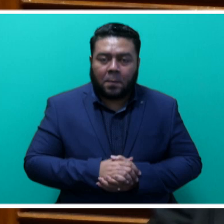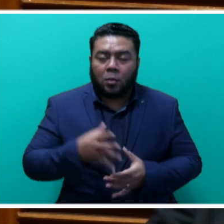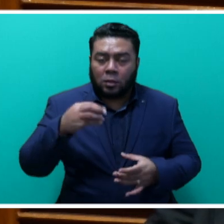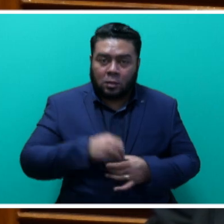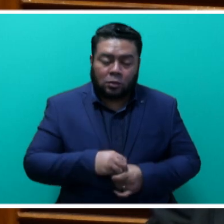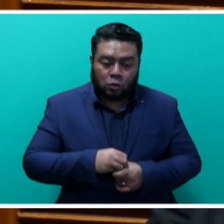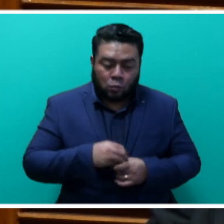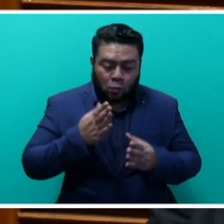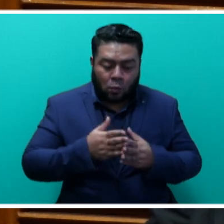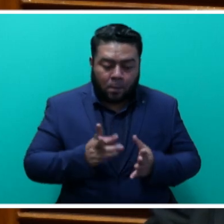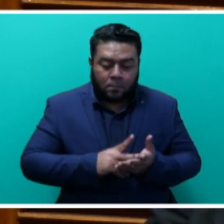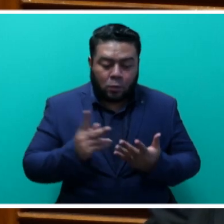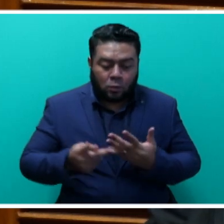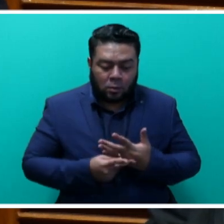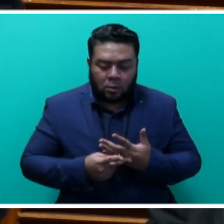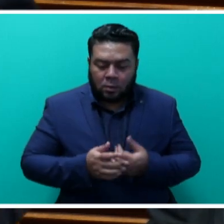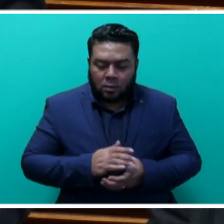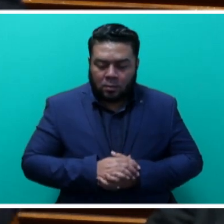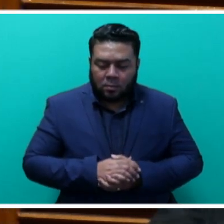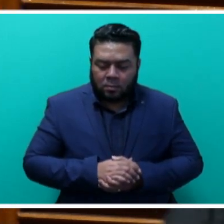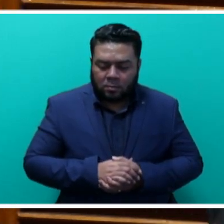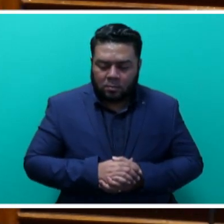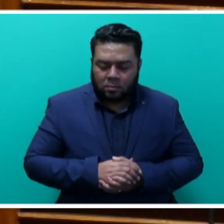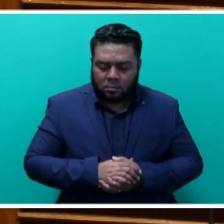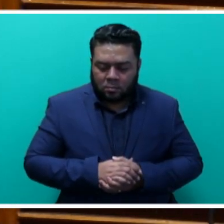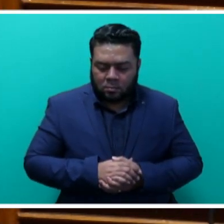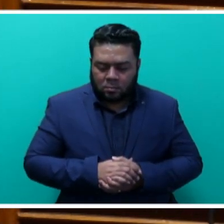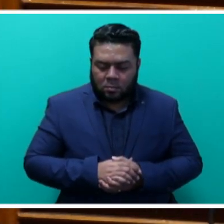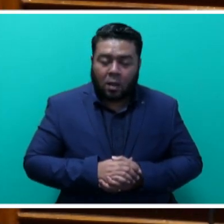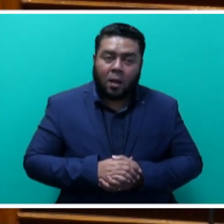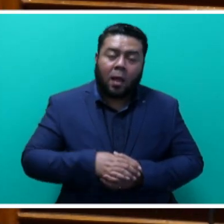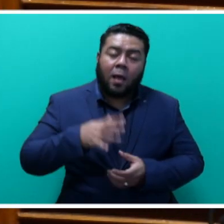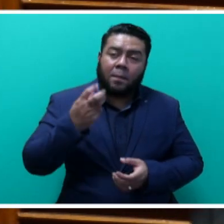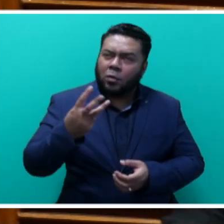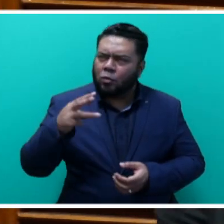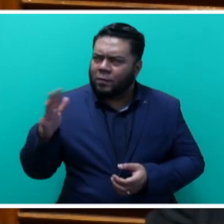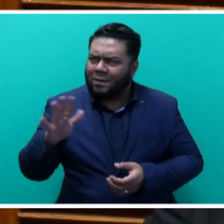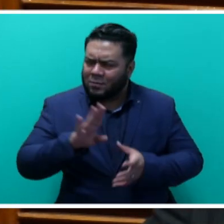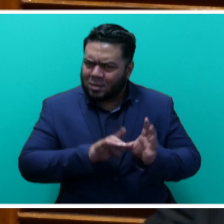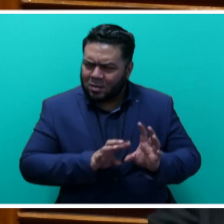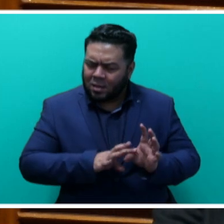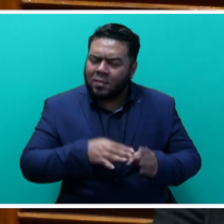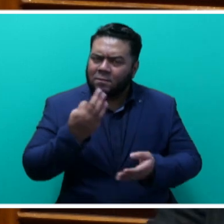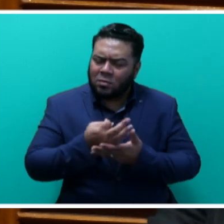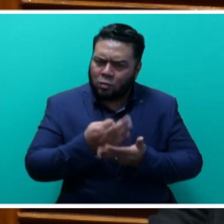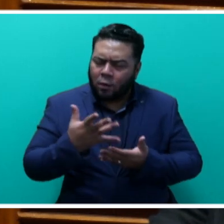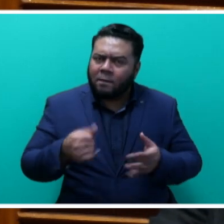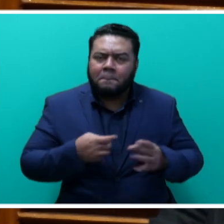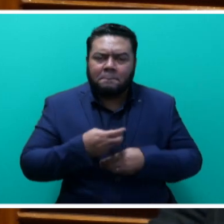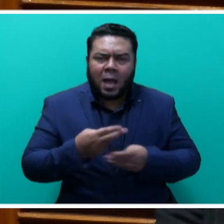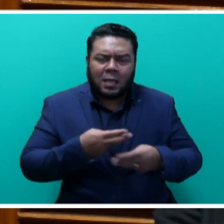will include the close monitoring of their production plan for the next 3 to 5 years and the facilitation of market